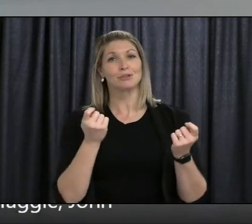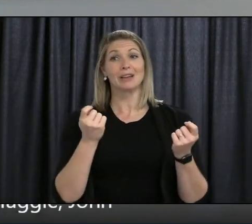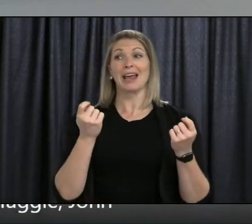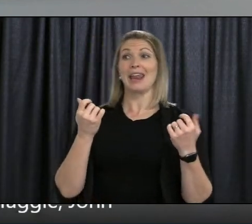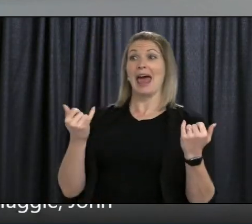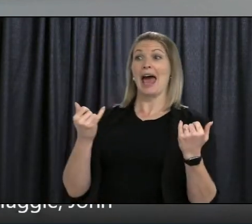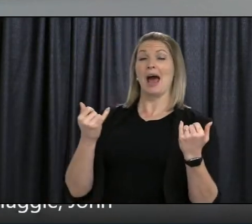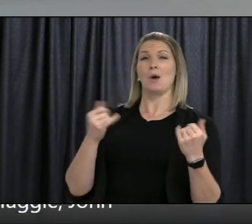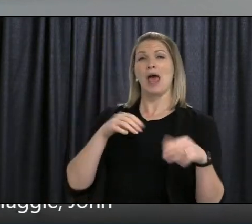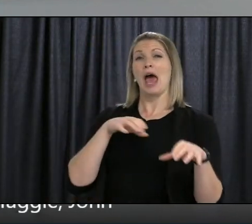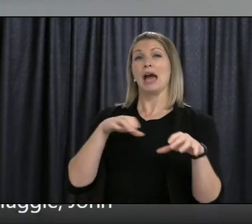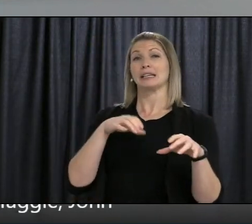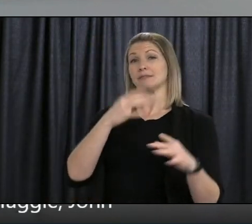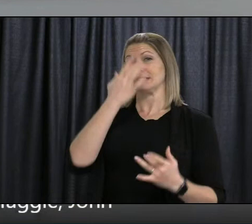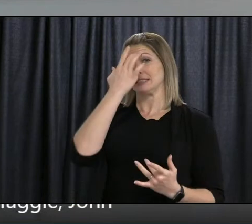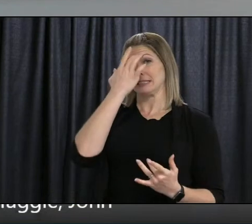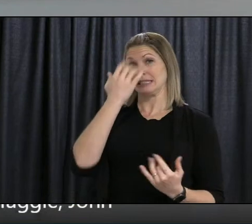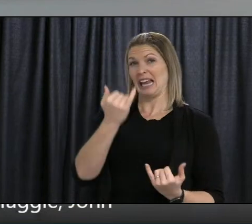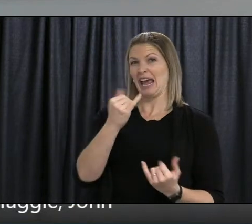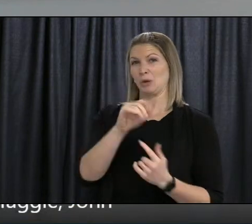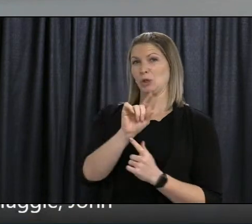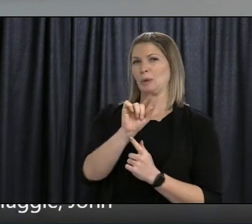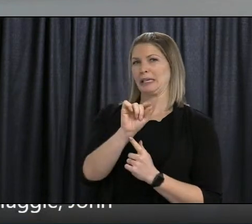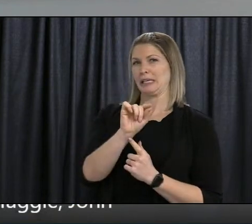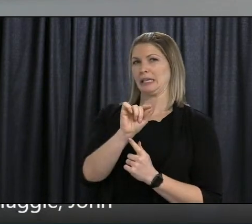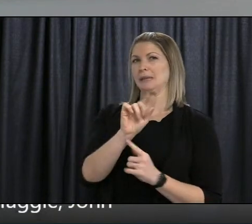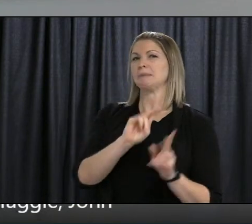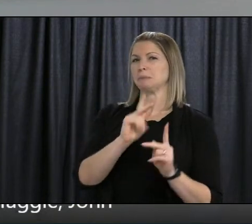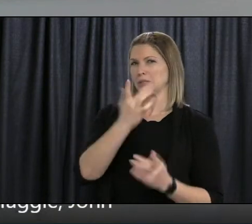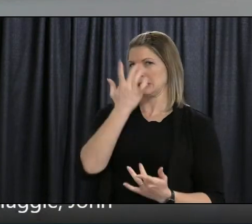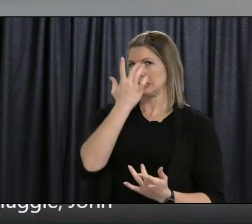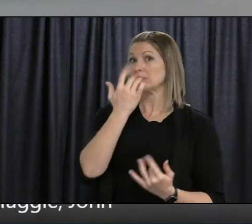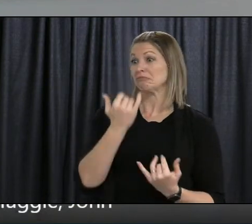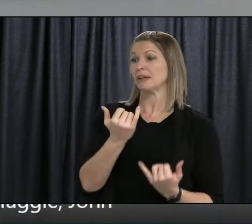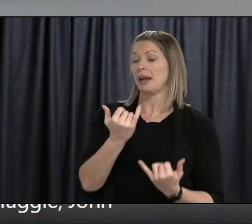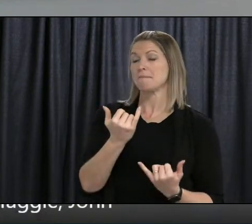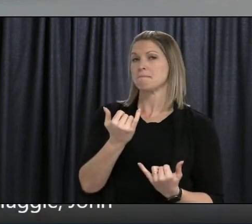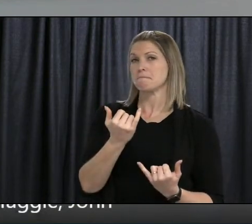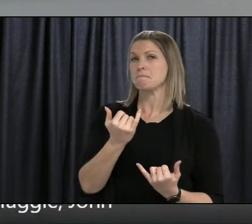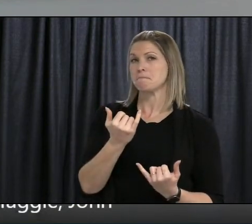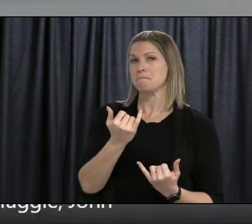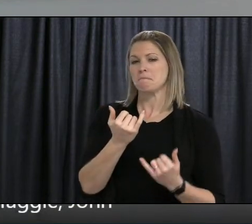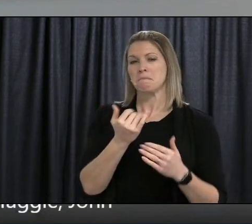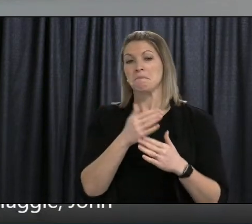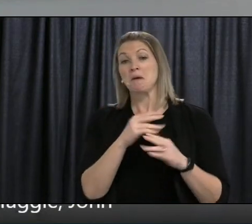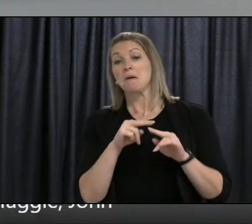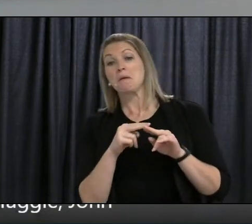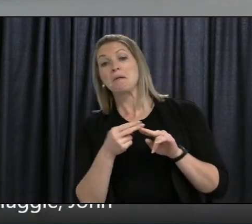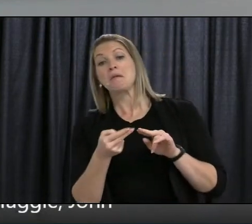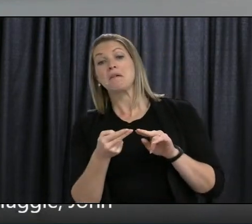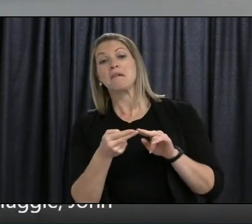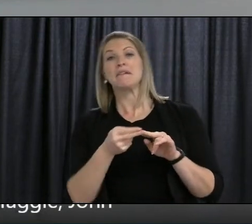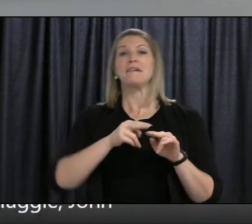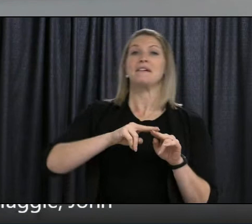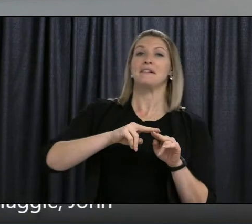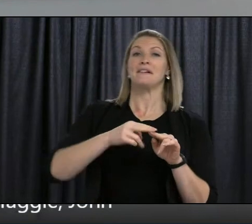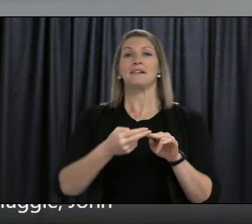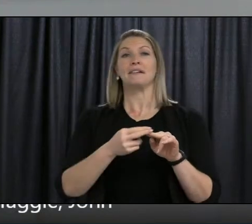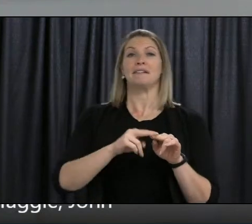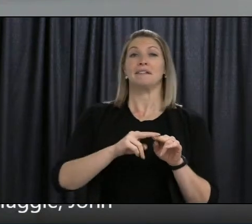we're hovering around that number. Obviously, the efforts everyone is